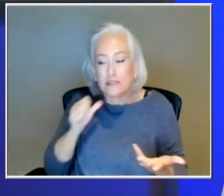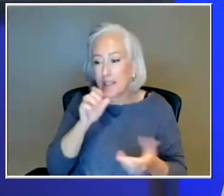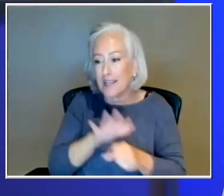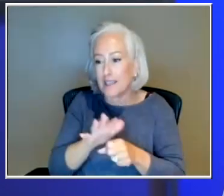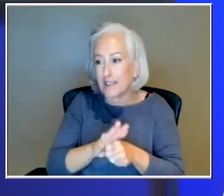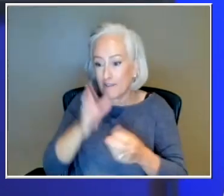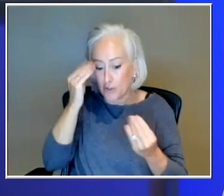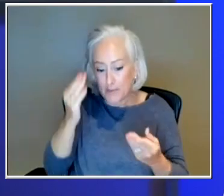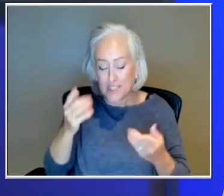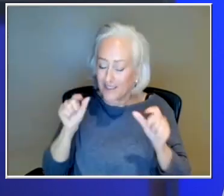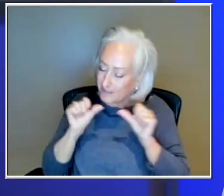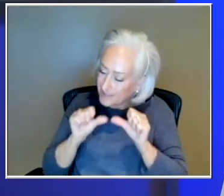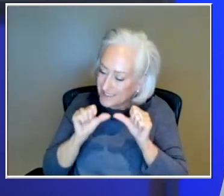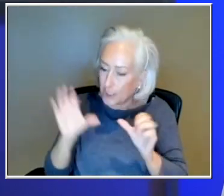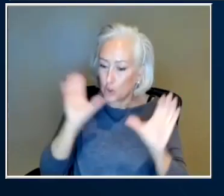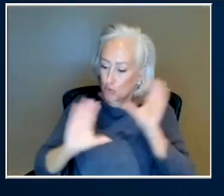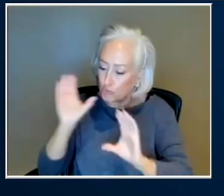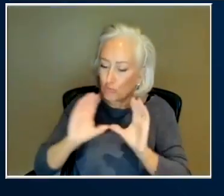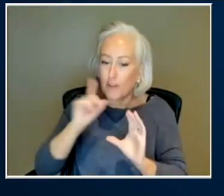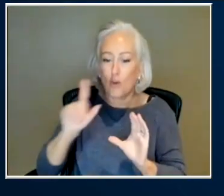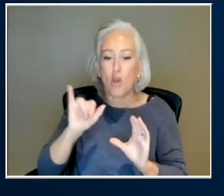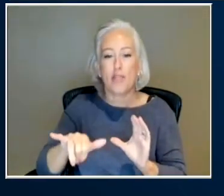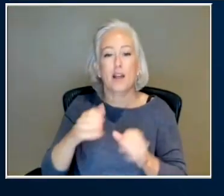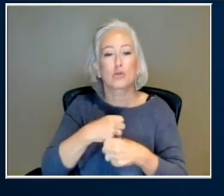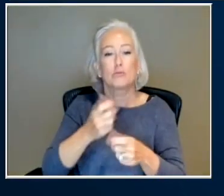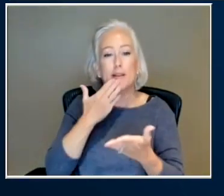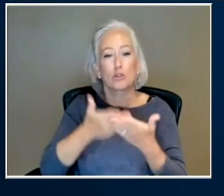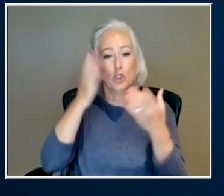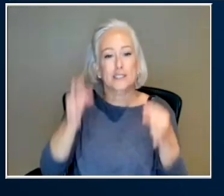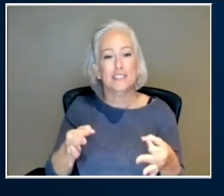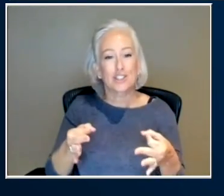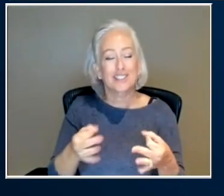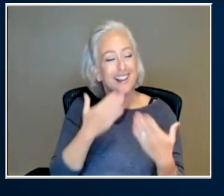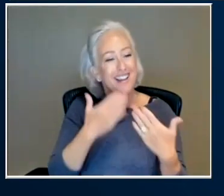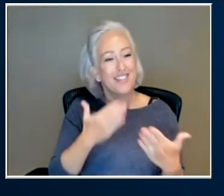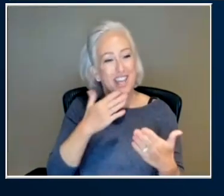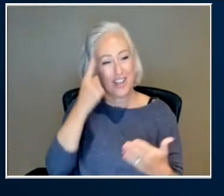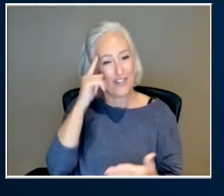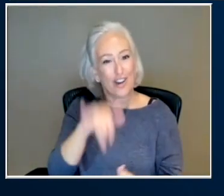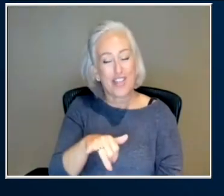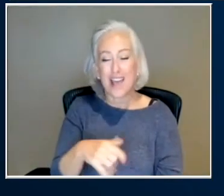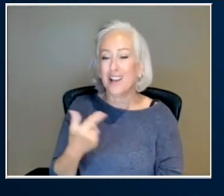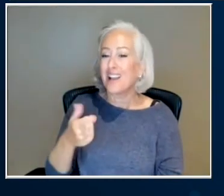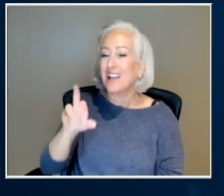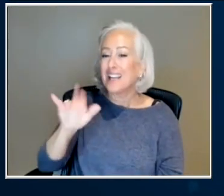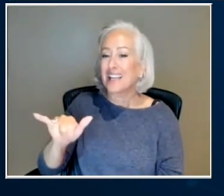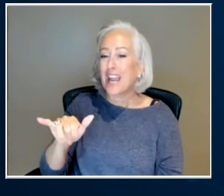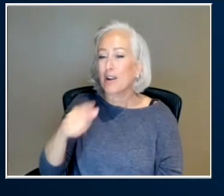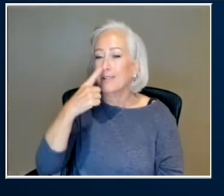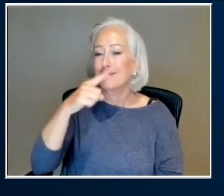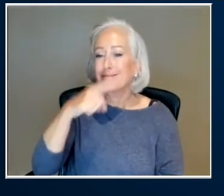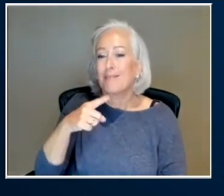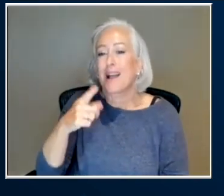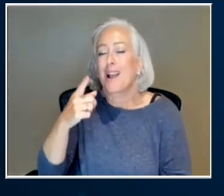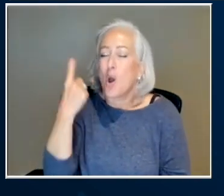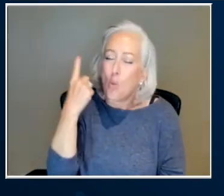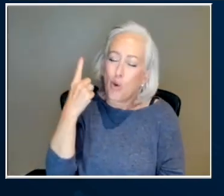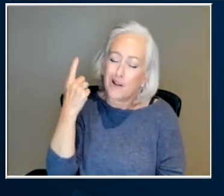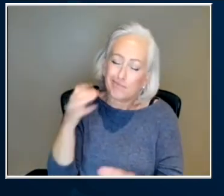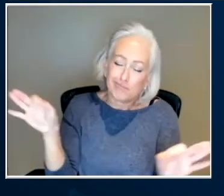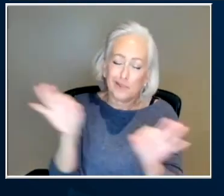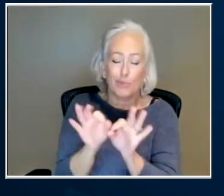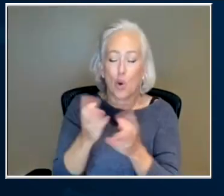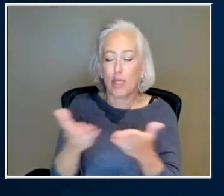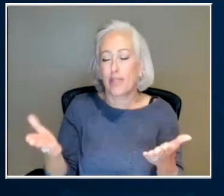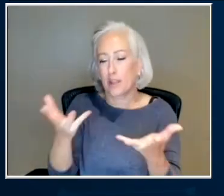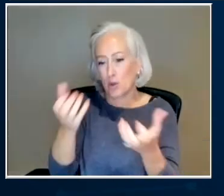get the information to make that decision. Well said. Thank you so much for all your great info today. Gary, wrap us up. What is the one big takeaway from your